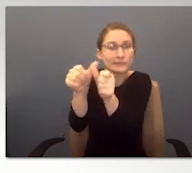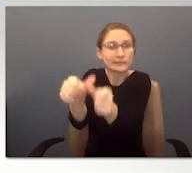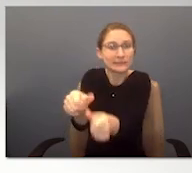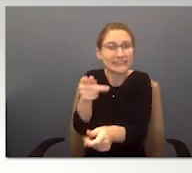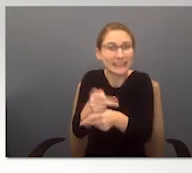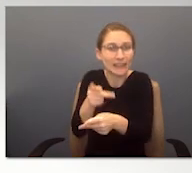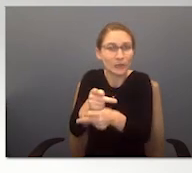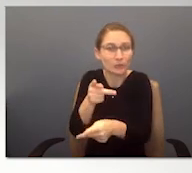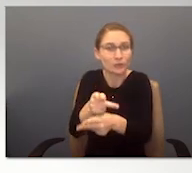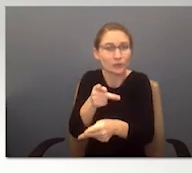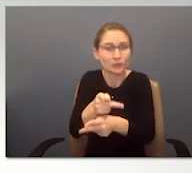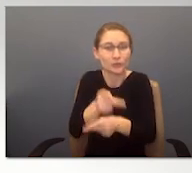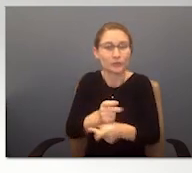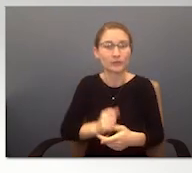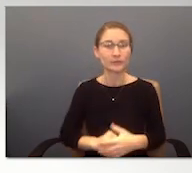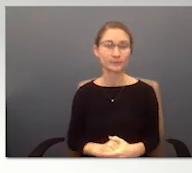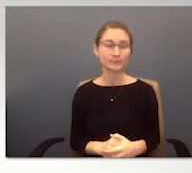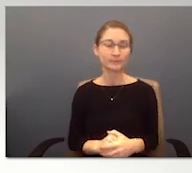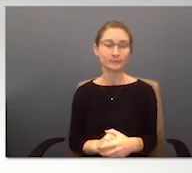medical care.